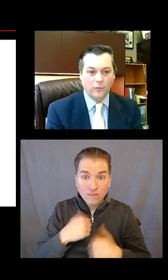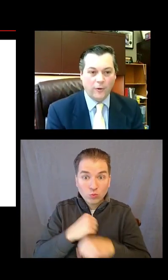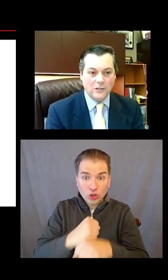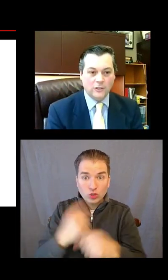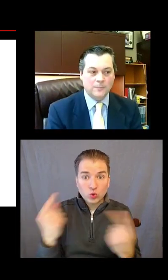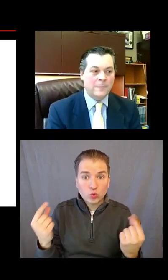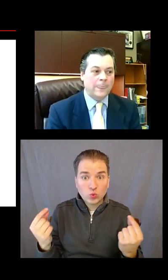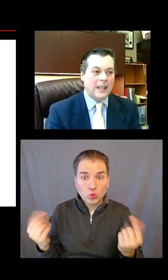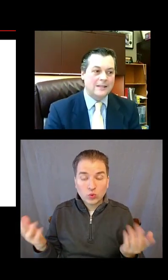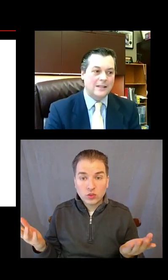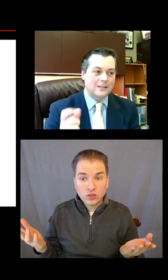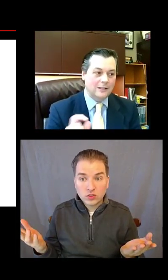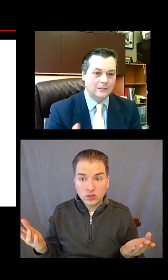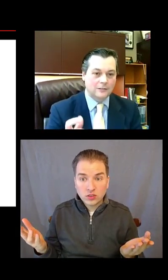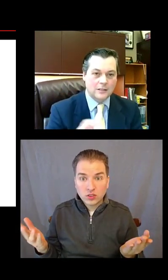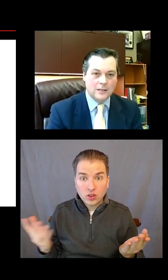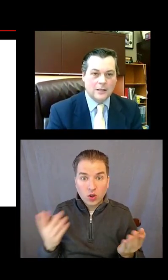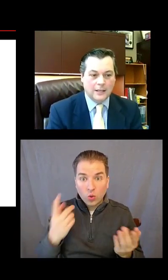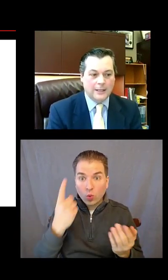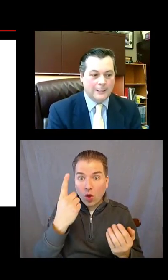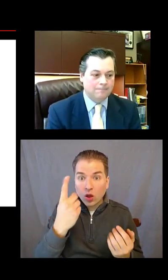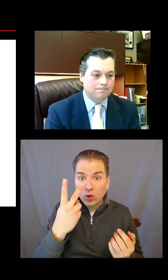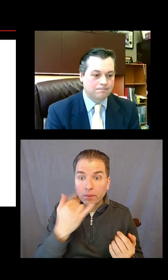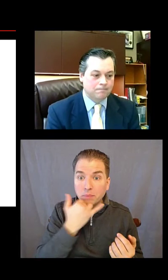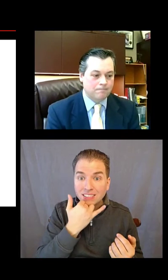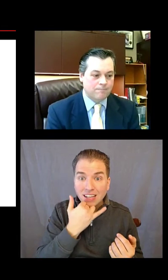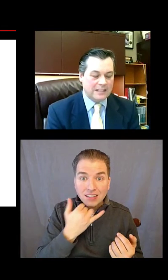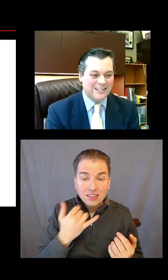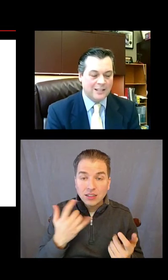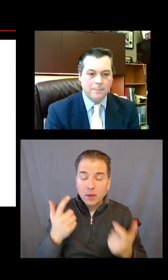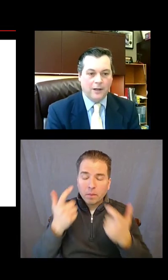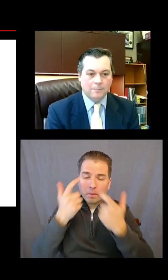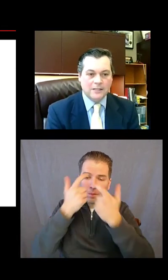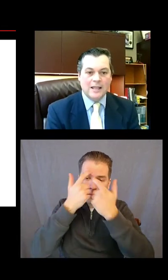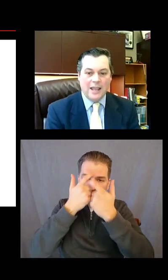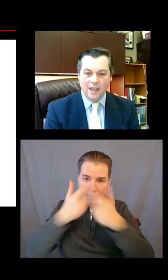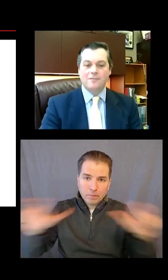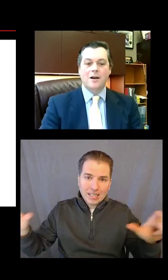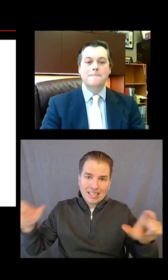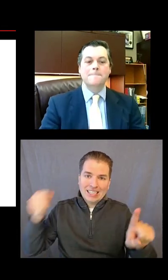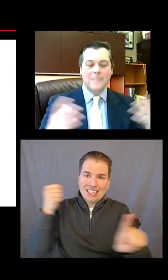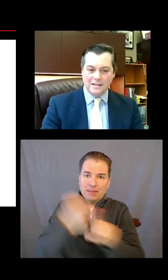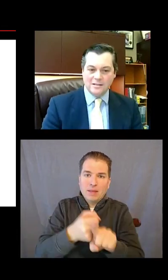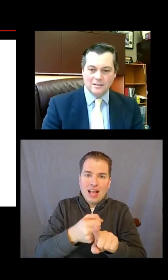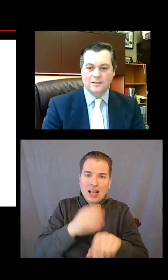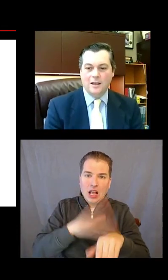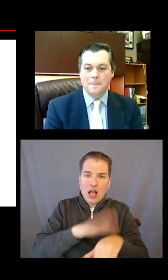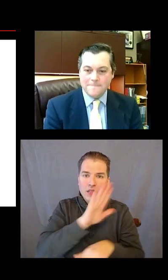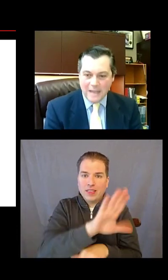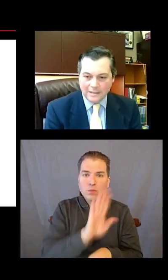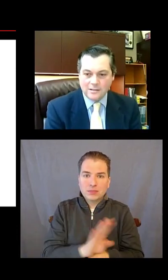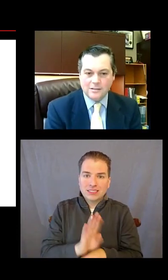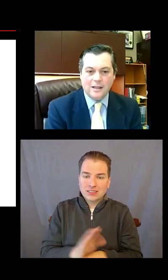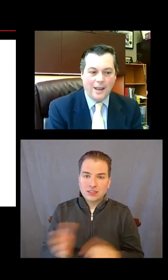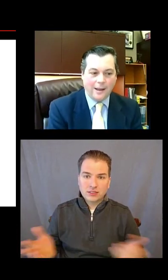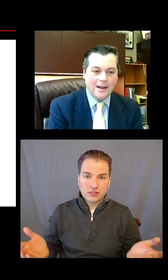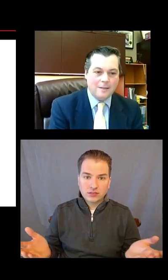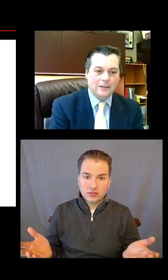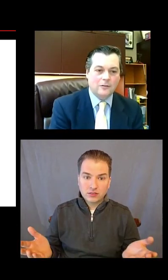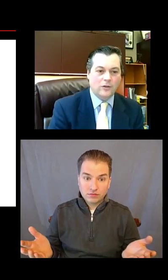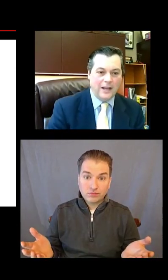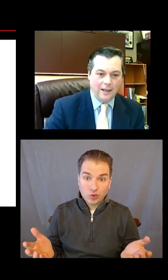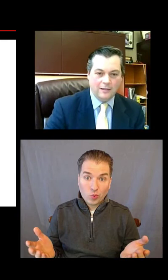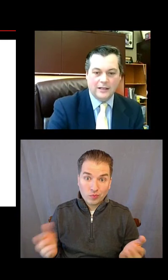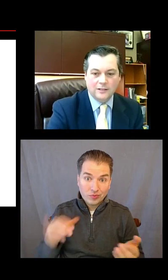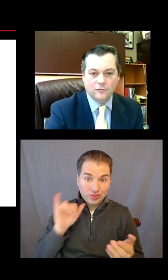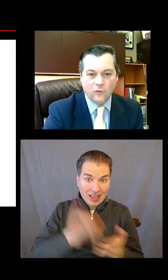multinational corporation, and these little slip ups have immense